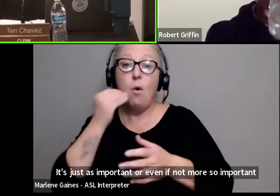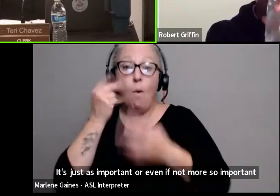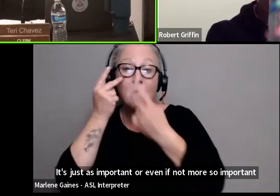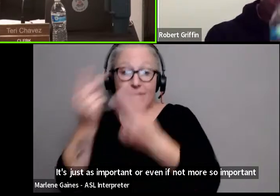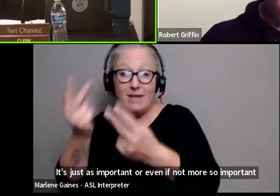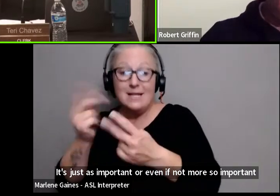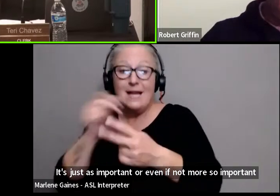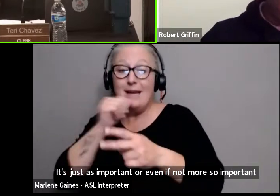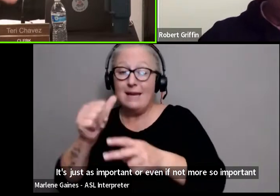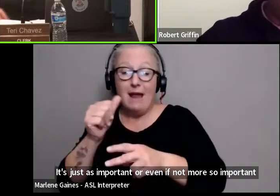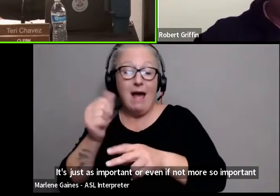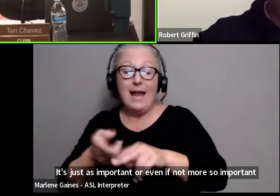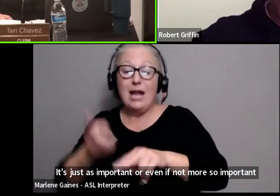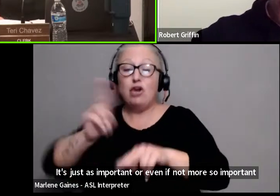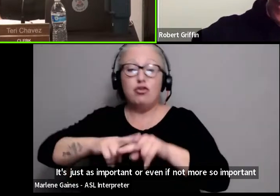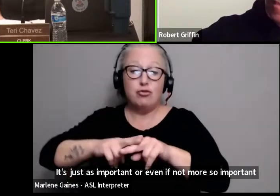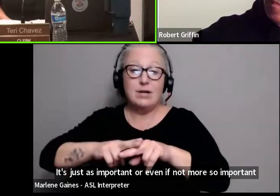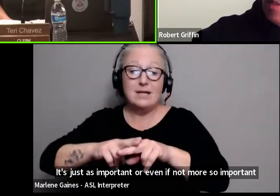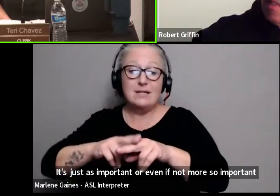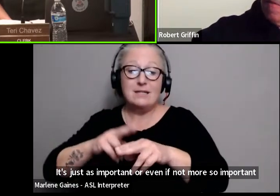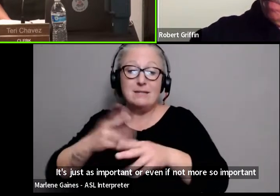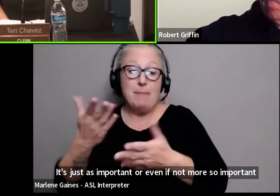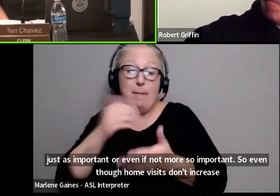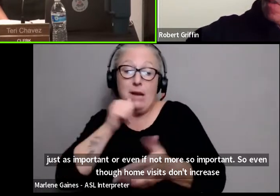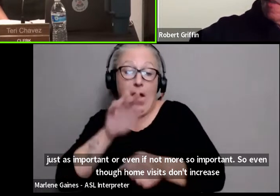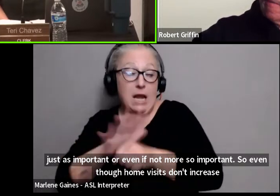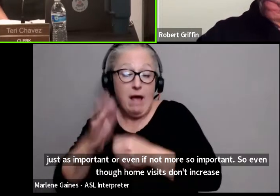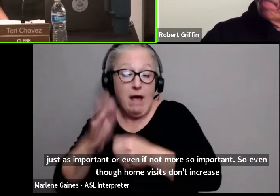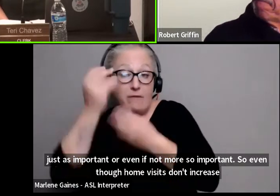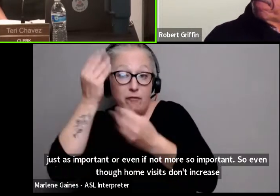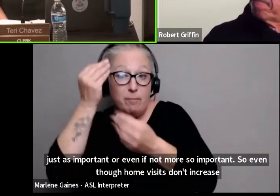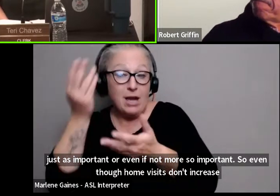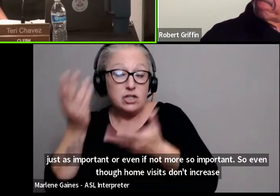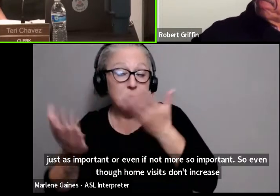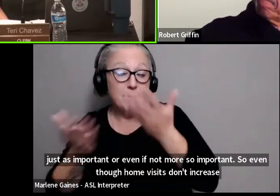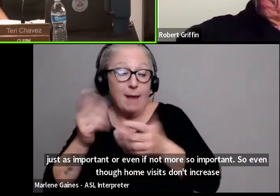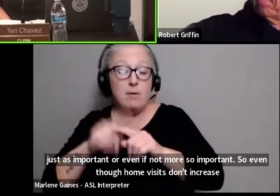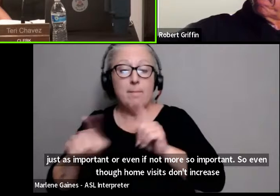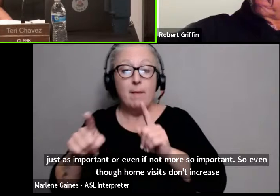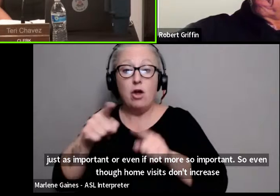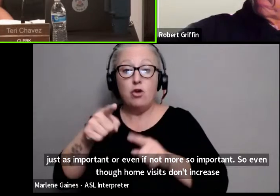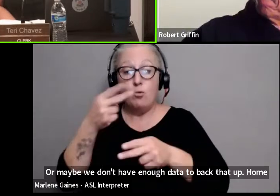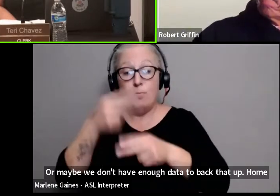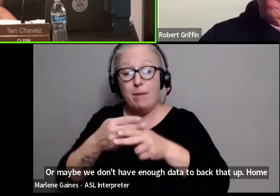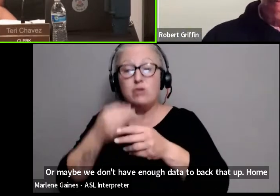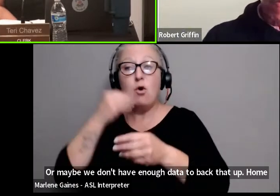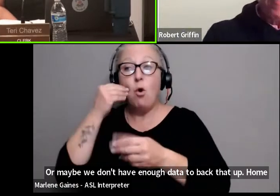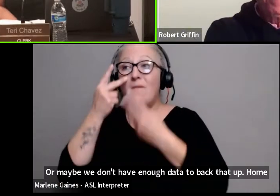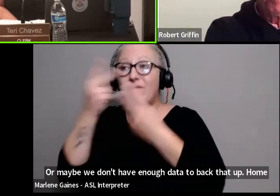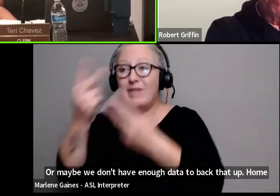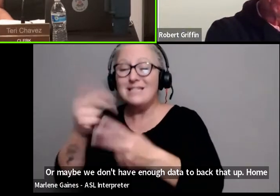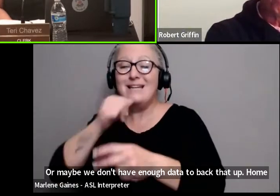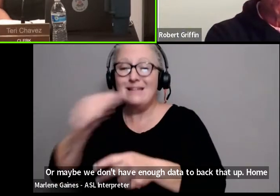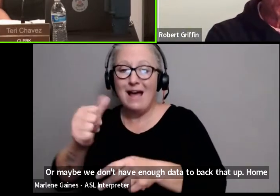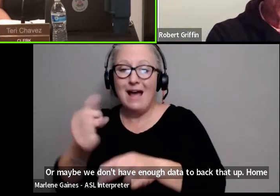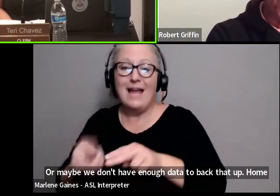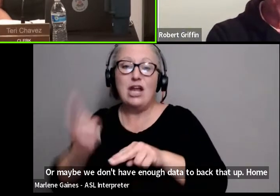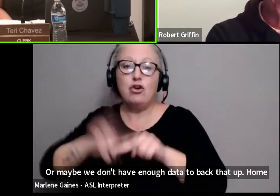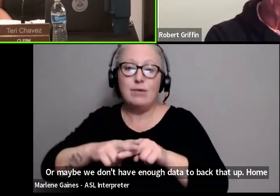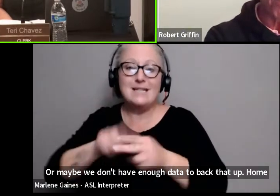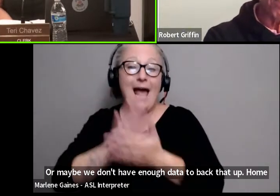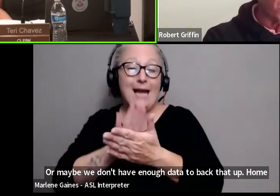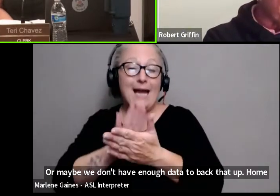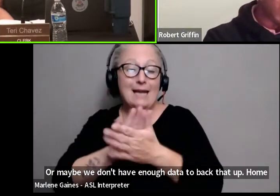don't increase, or maybe we don't have enough data to back that up, home visits, you mentioned home visits do not necessarily increase